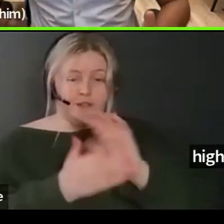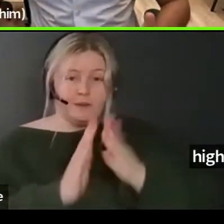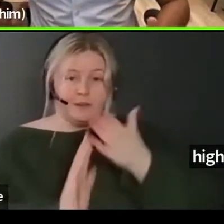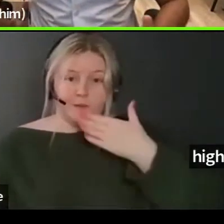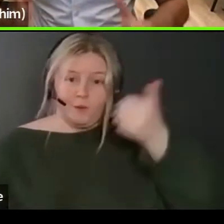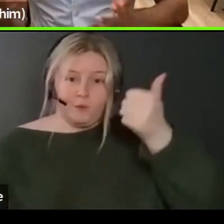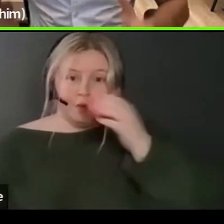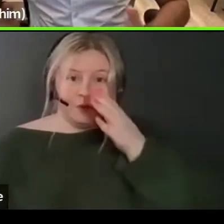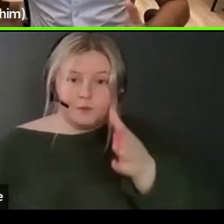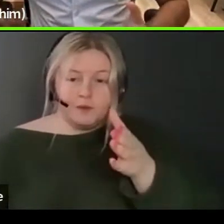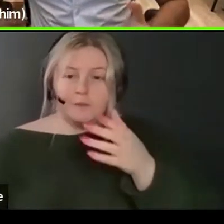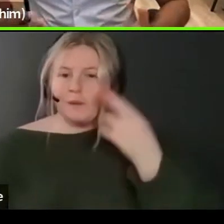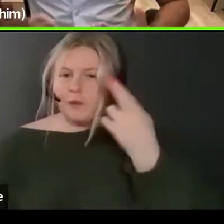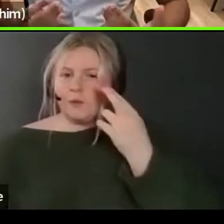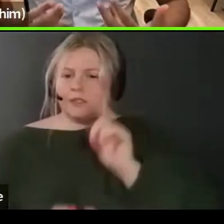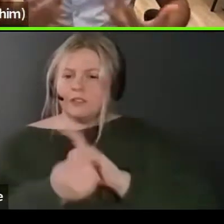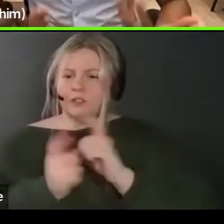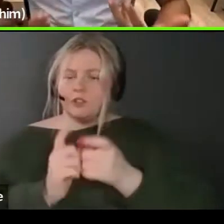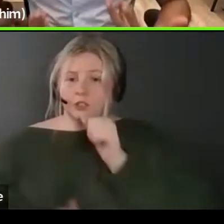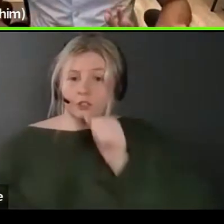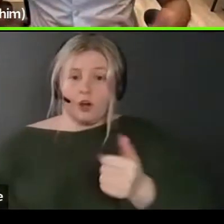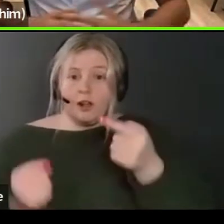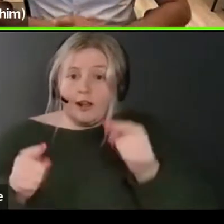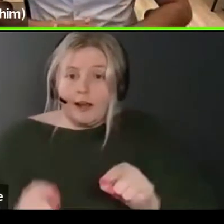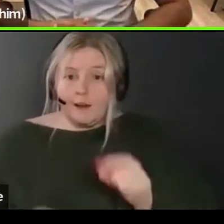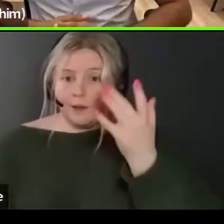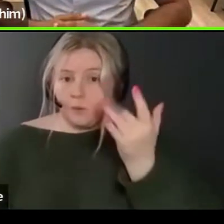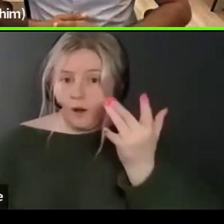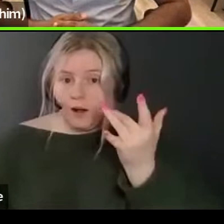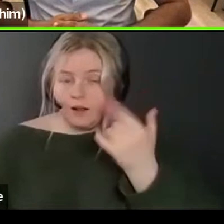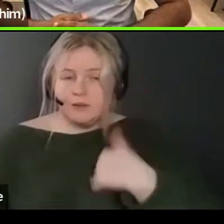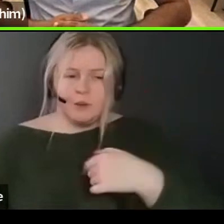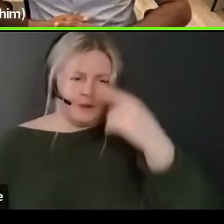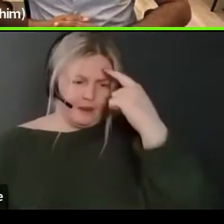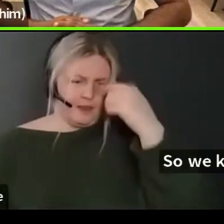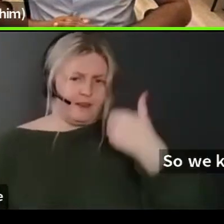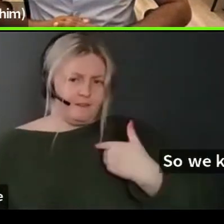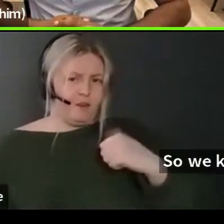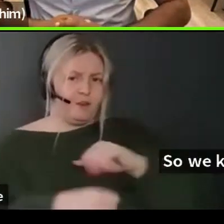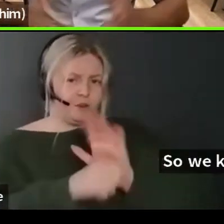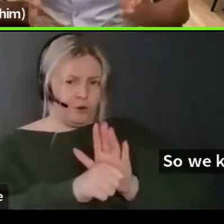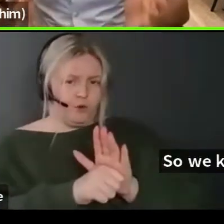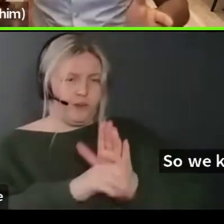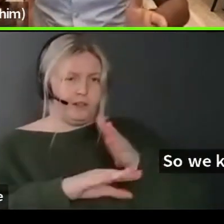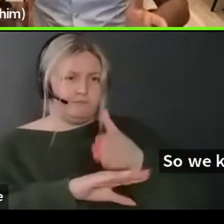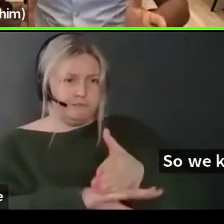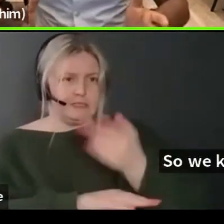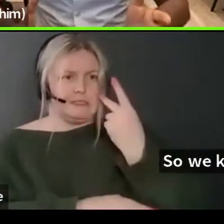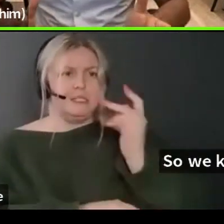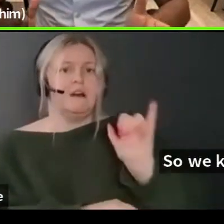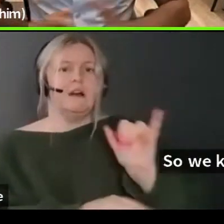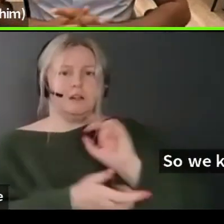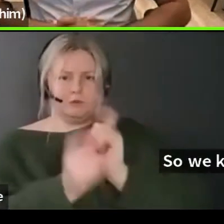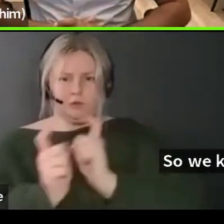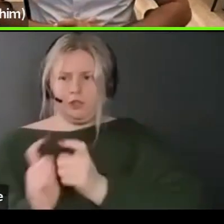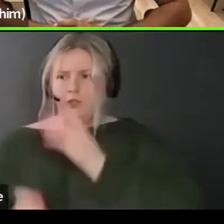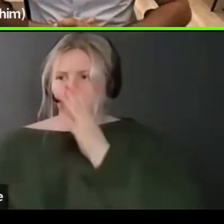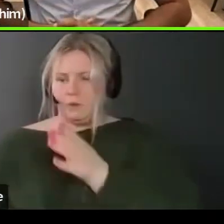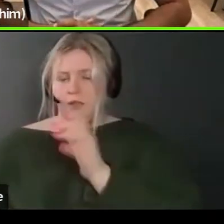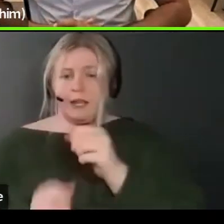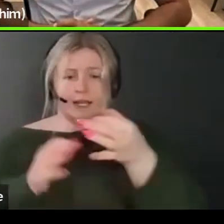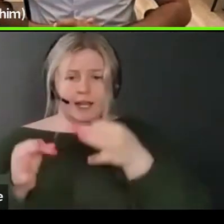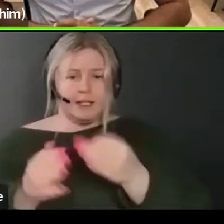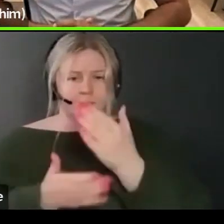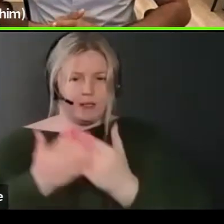that this change is not happening? We would kind of think that especially after COVID-19, there would be changes. And I can tell you a little bit of the statistics around